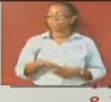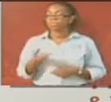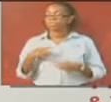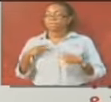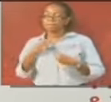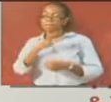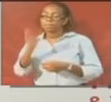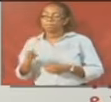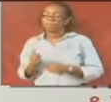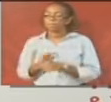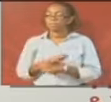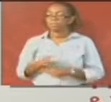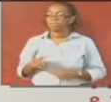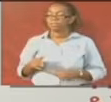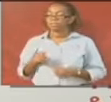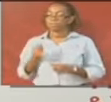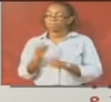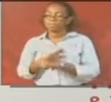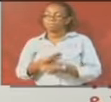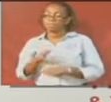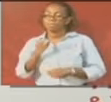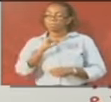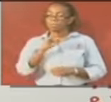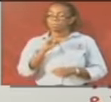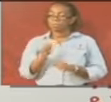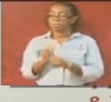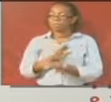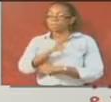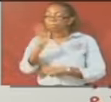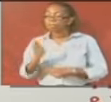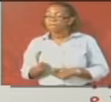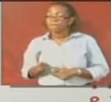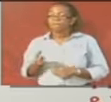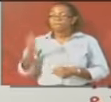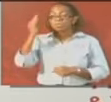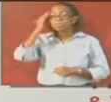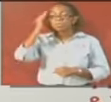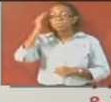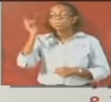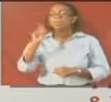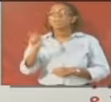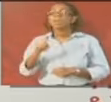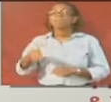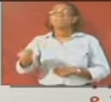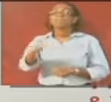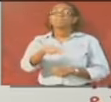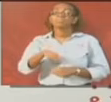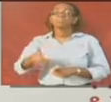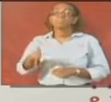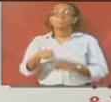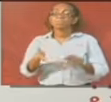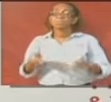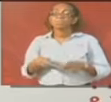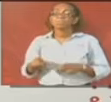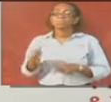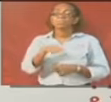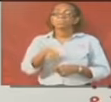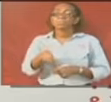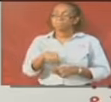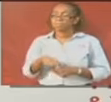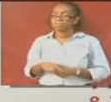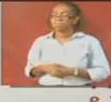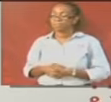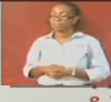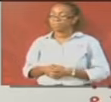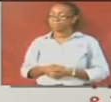up, even though you may not test every single individual. So it isn't necessary, it isn't absolutely essential